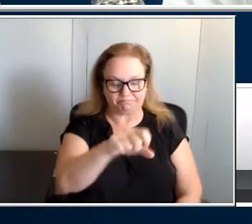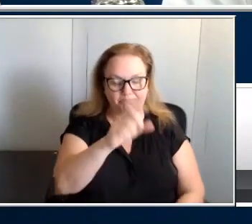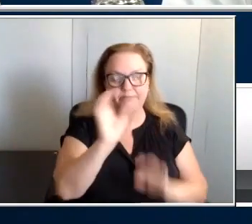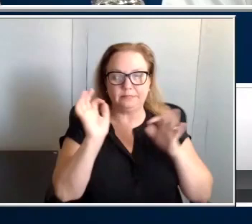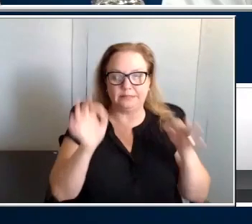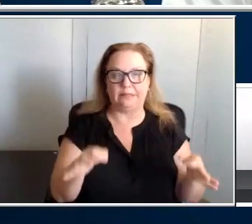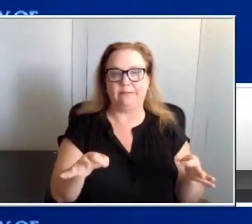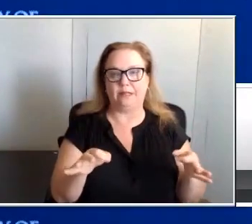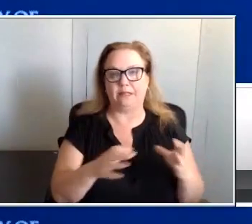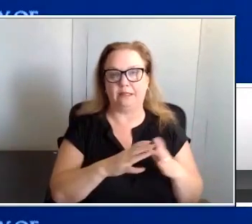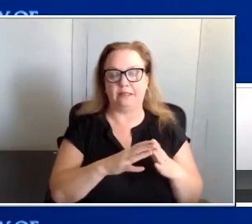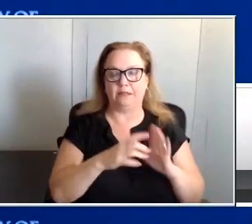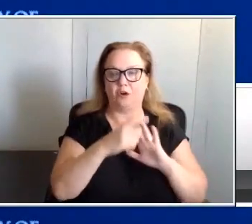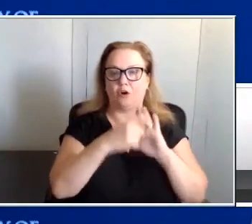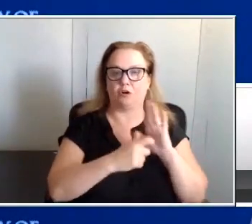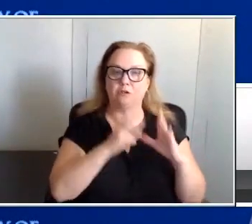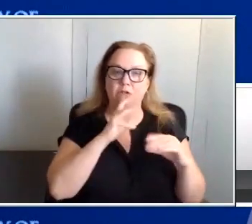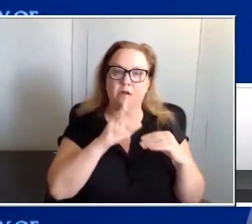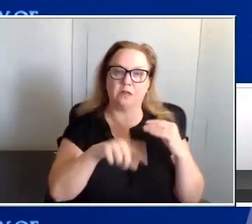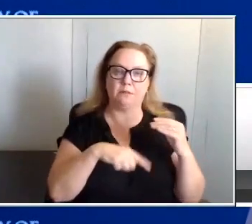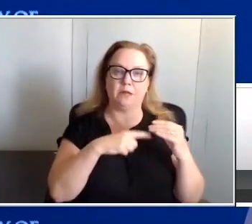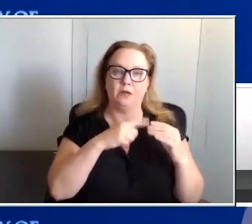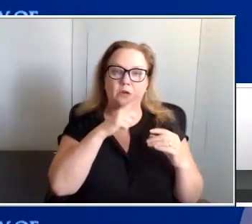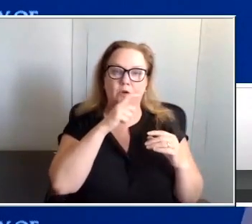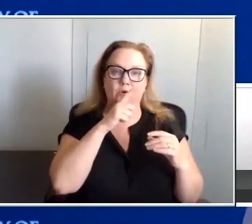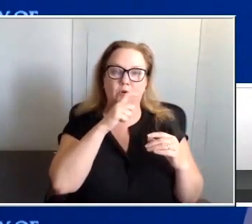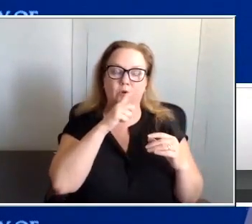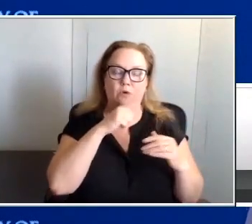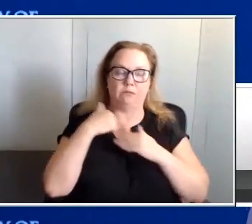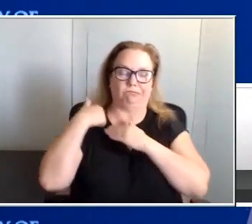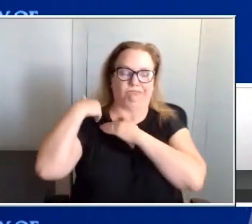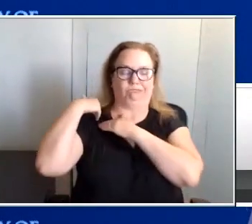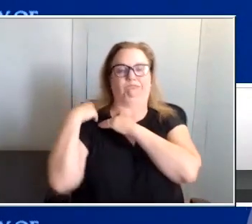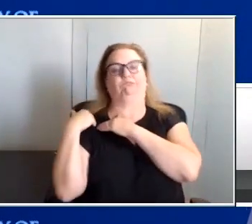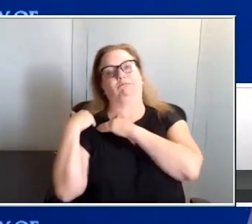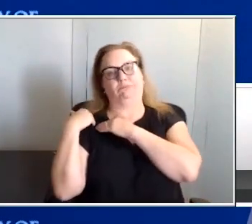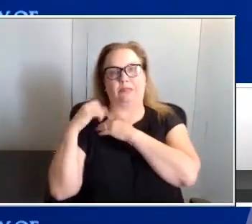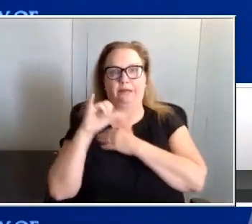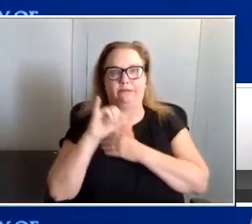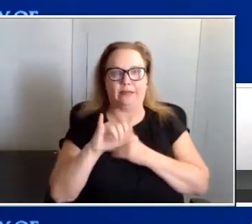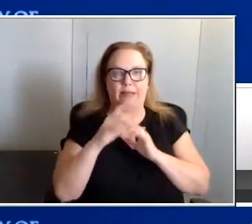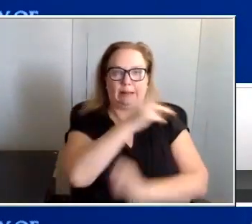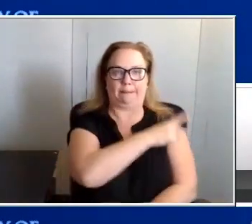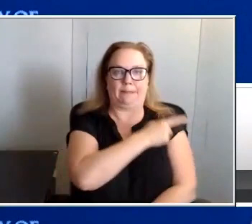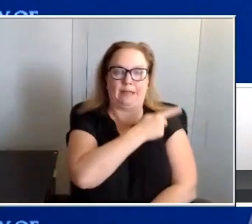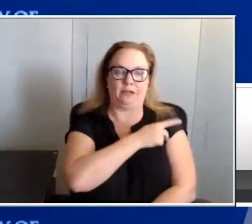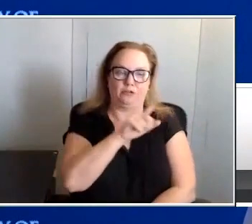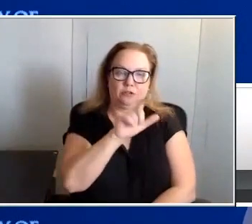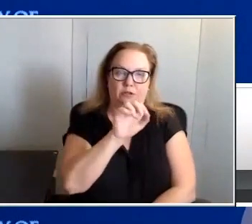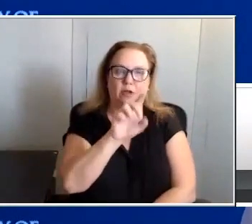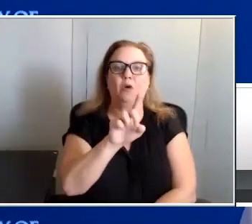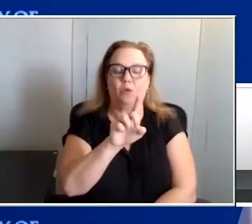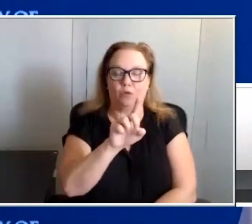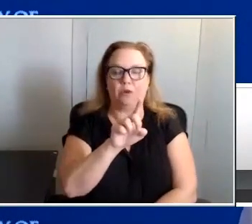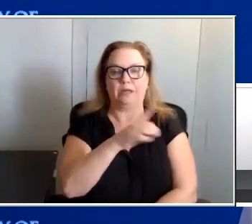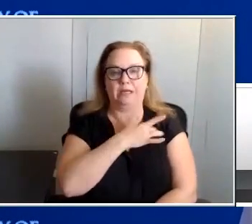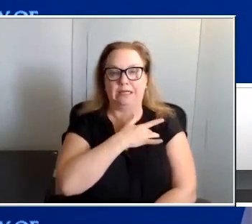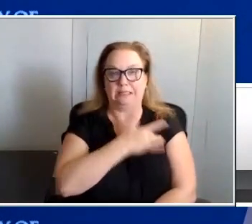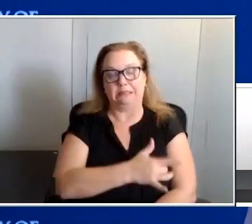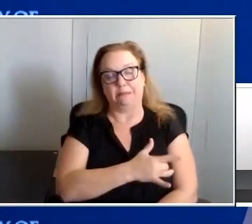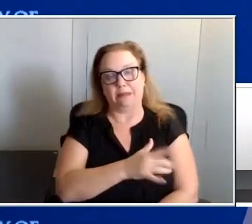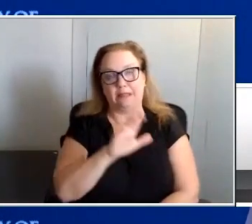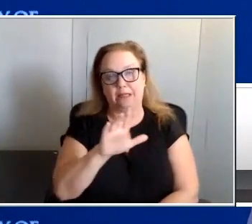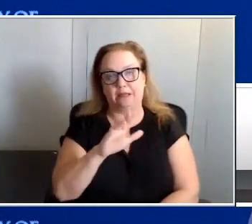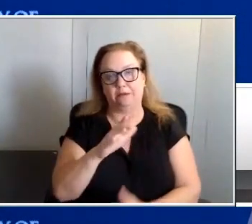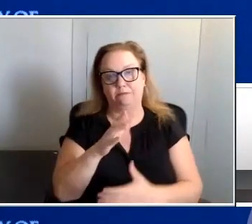things that the article talked about was who is bearing the brunt of that patient load, and it is typically those primary